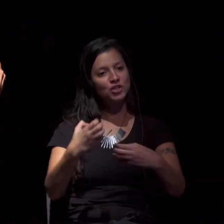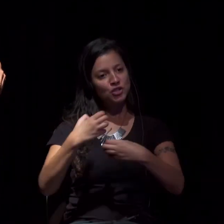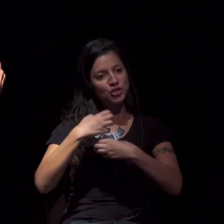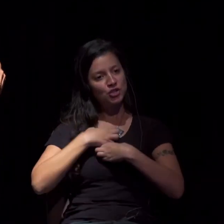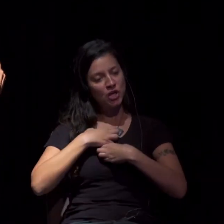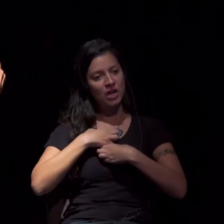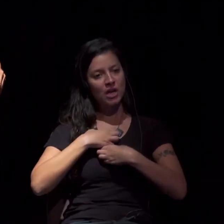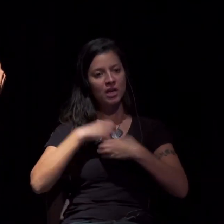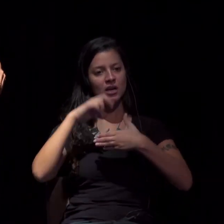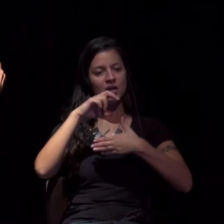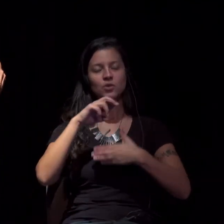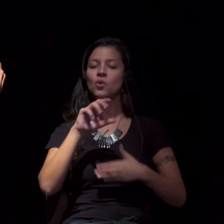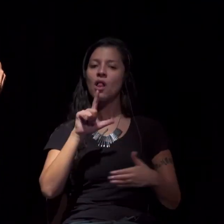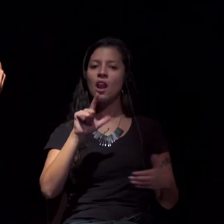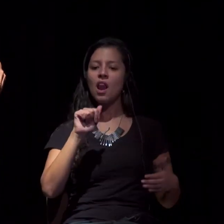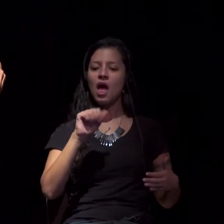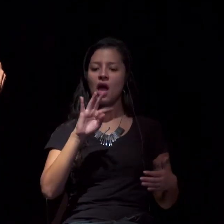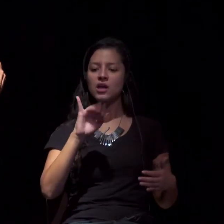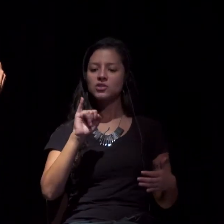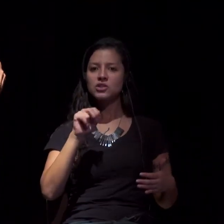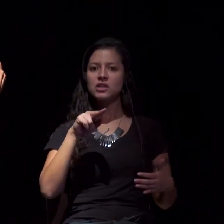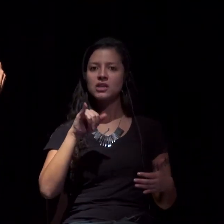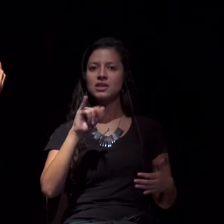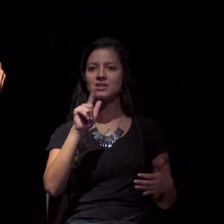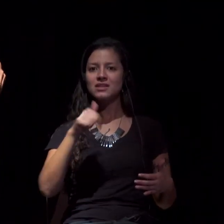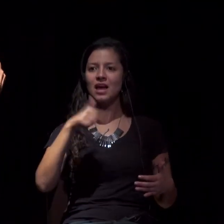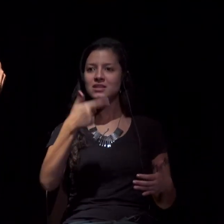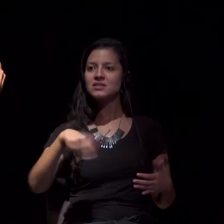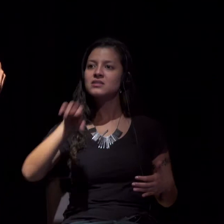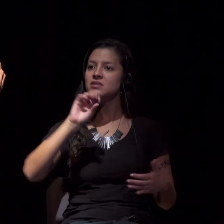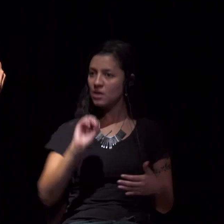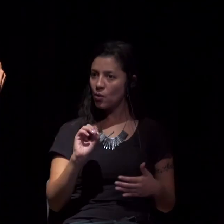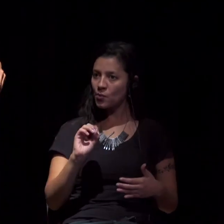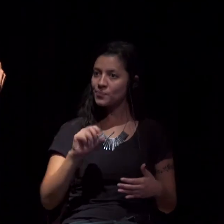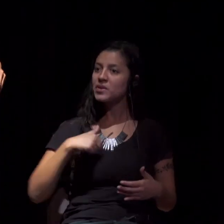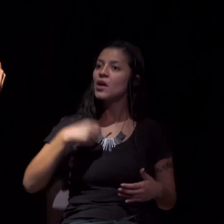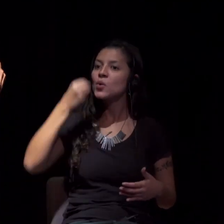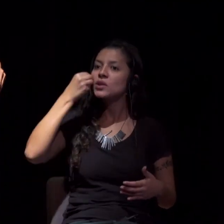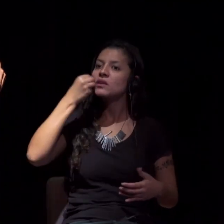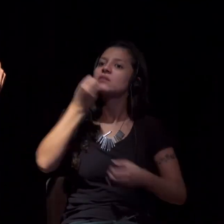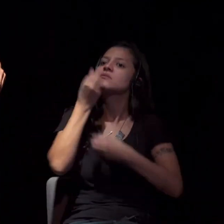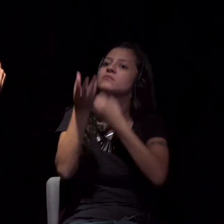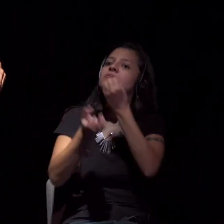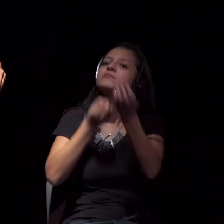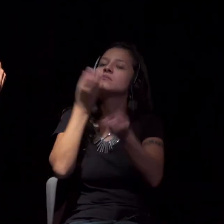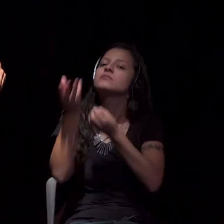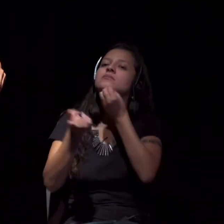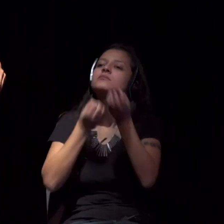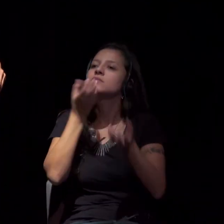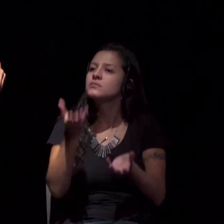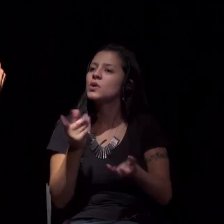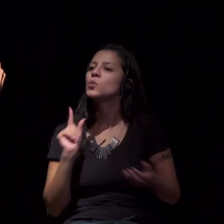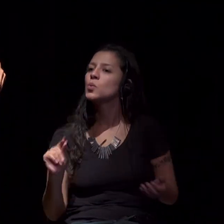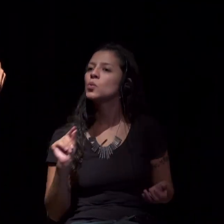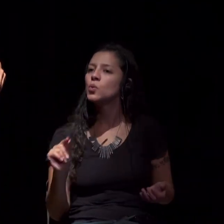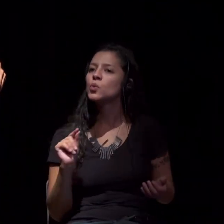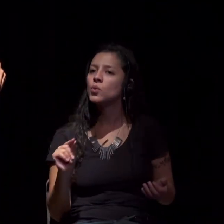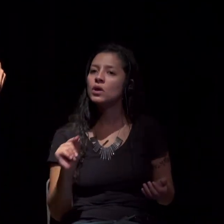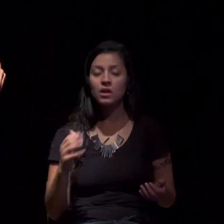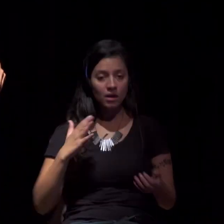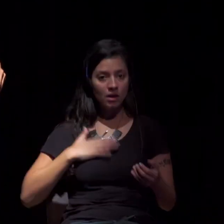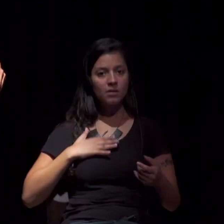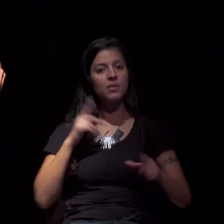that, which is to say that it has been part of my work in thinking carnival